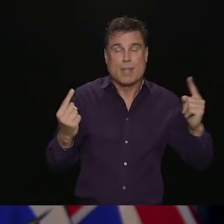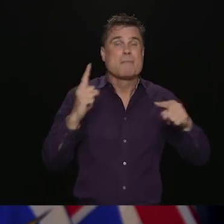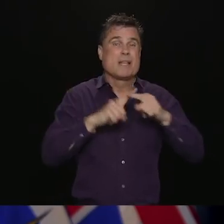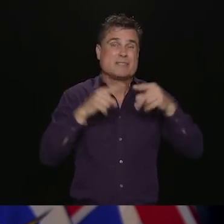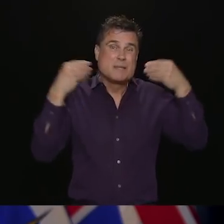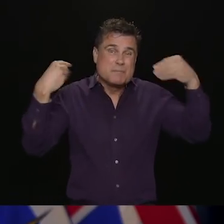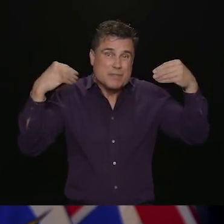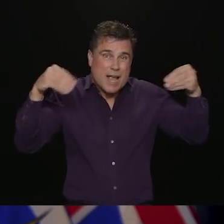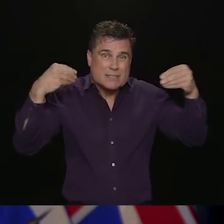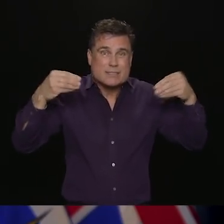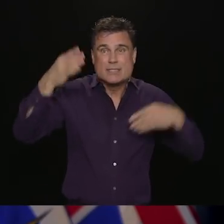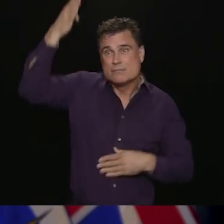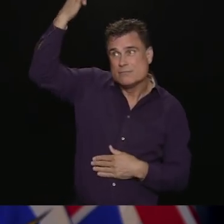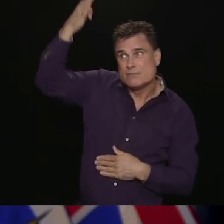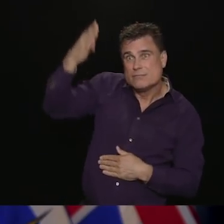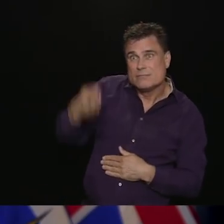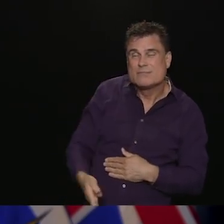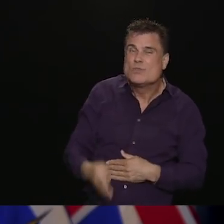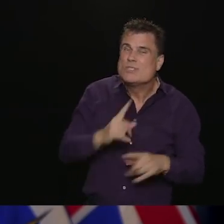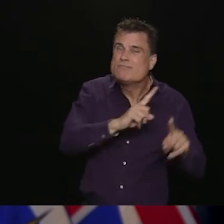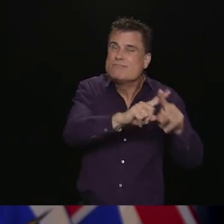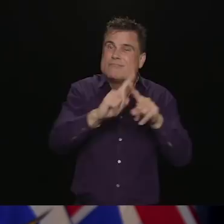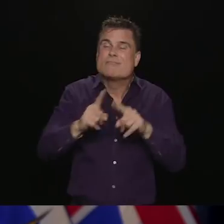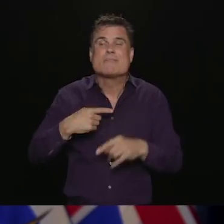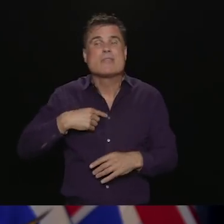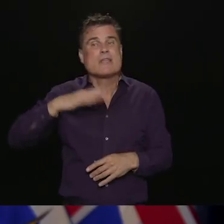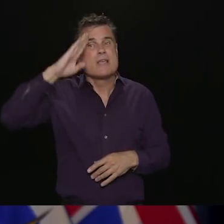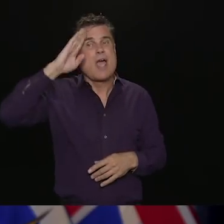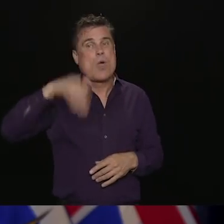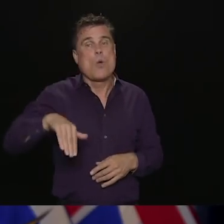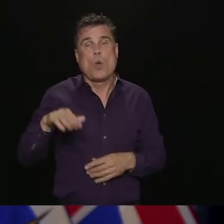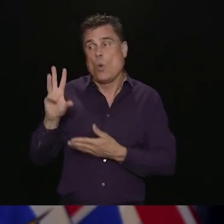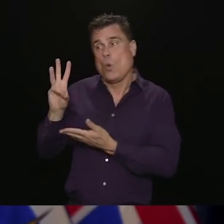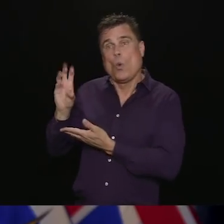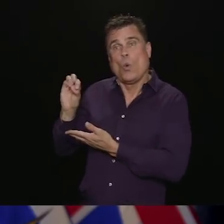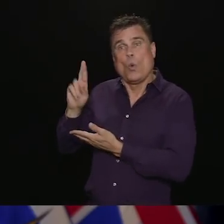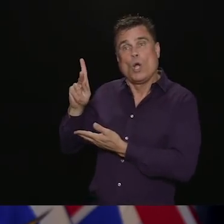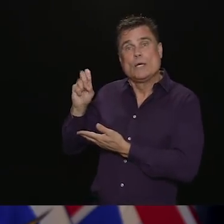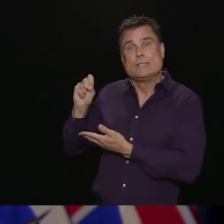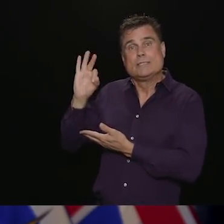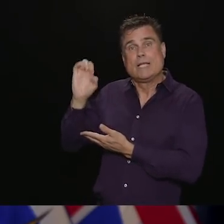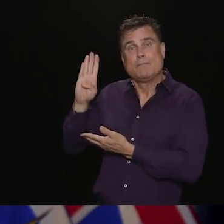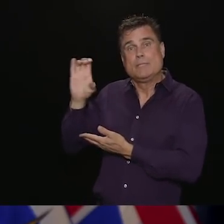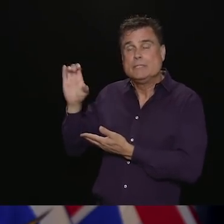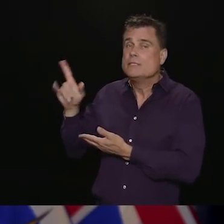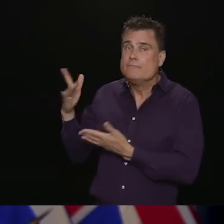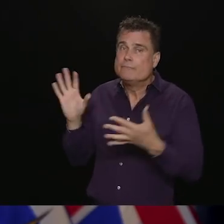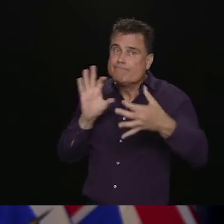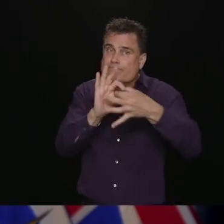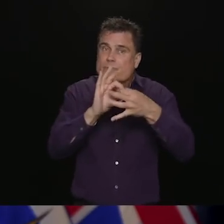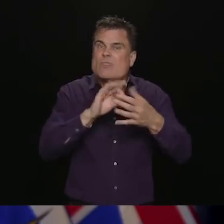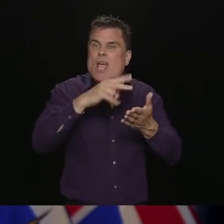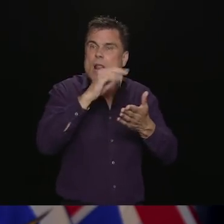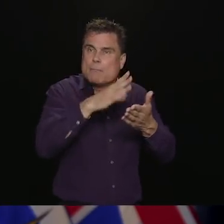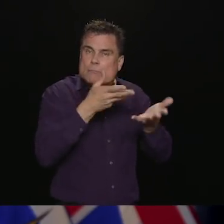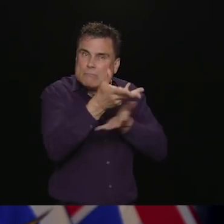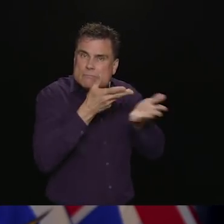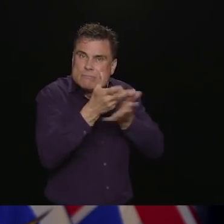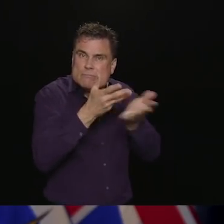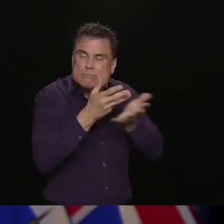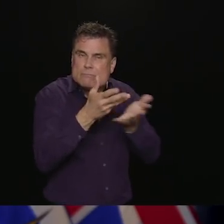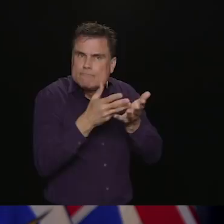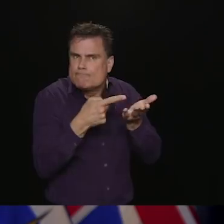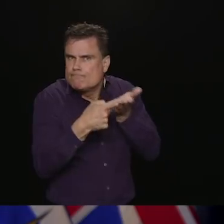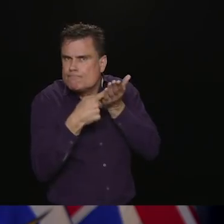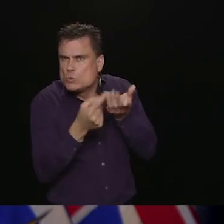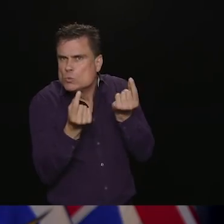their WorkSafe BC is working through some of the guidance, and that was some of the clarifications that were in the orders for restaurants